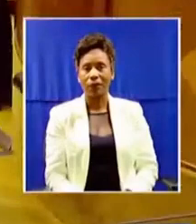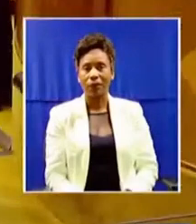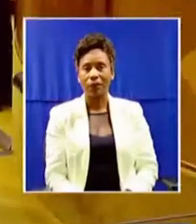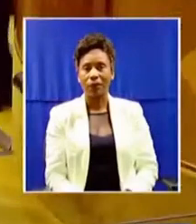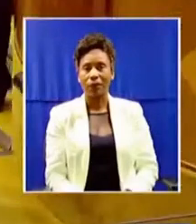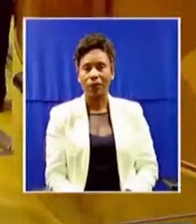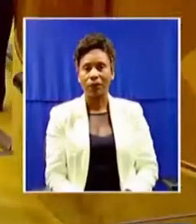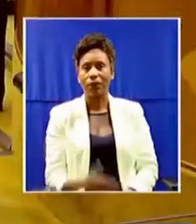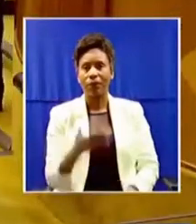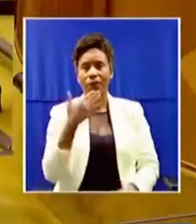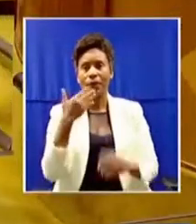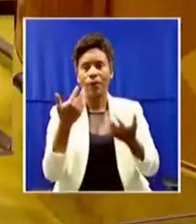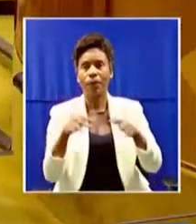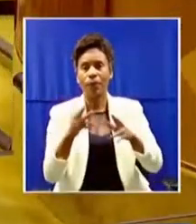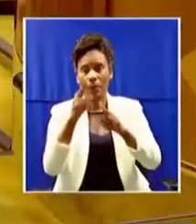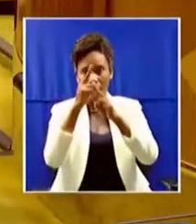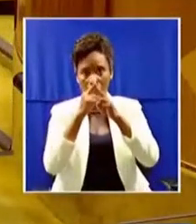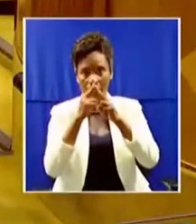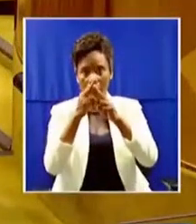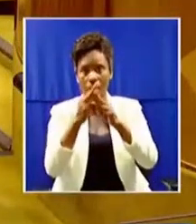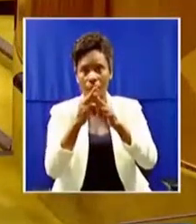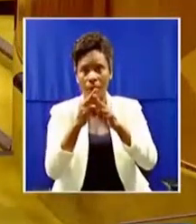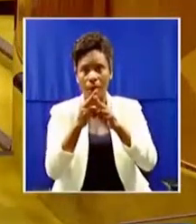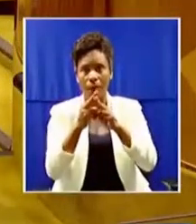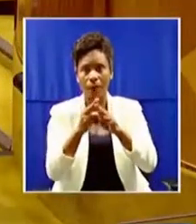Yeah, thank you, Honorable Minister.